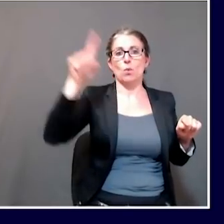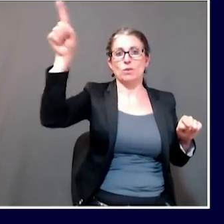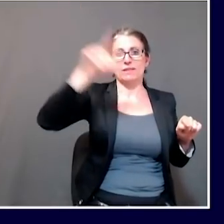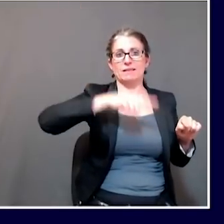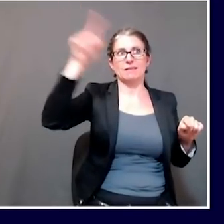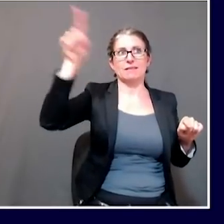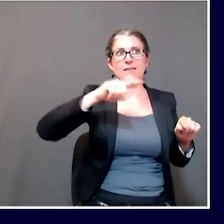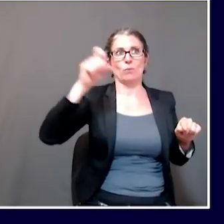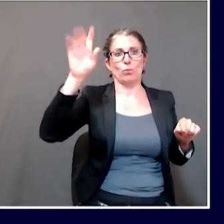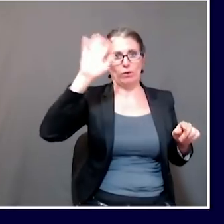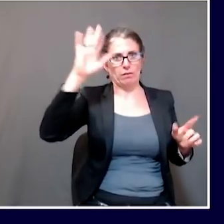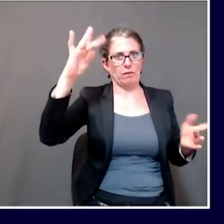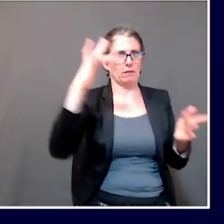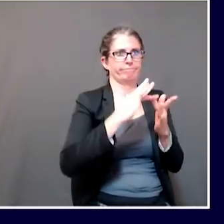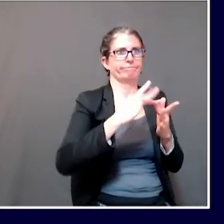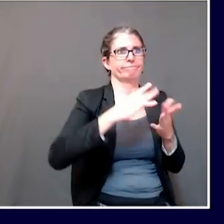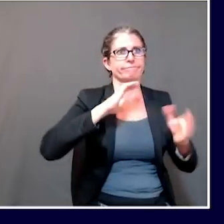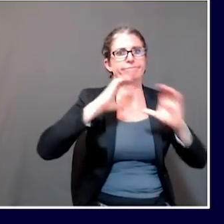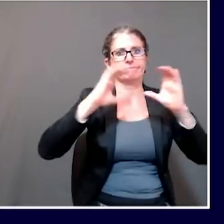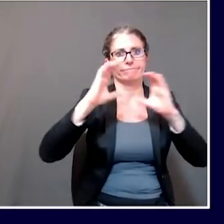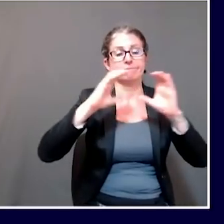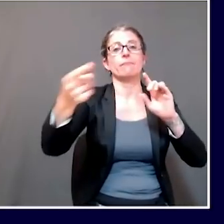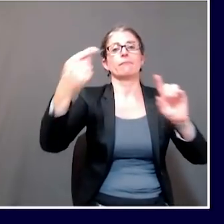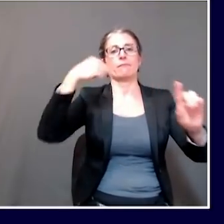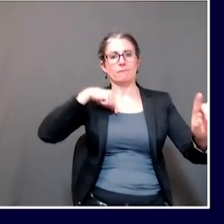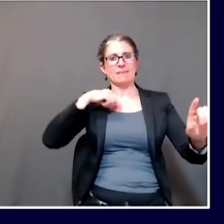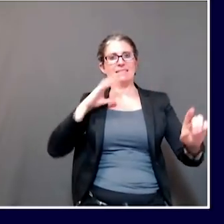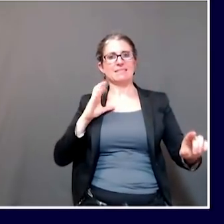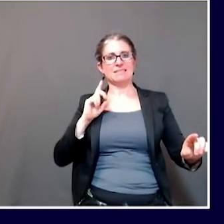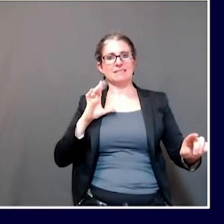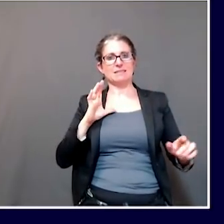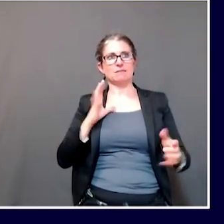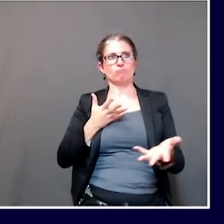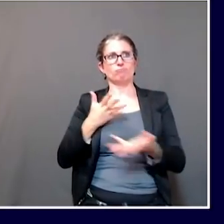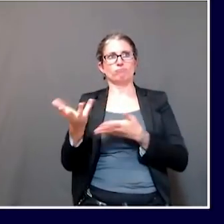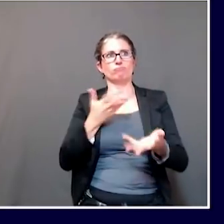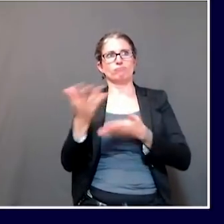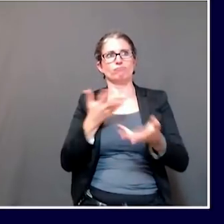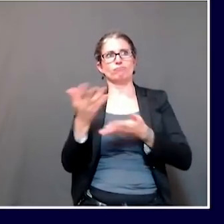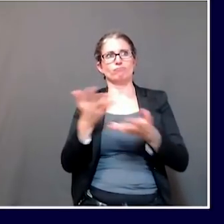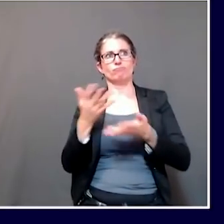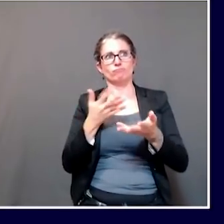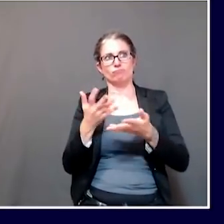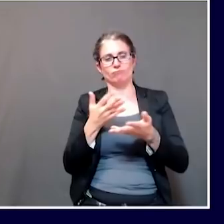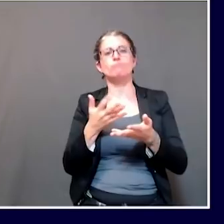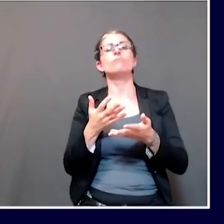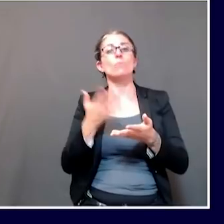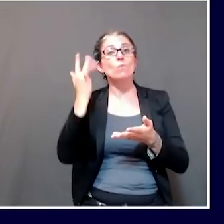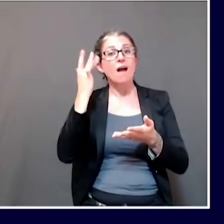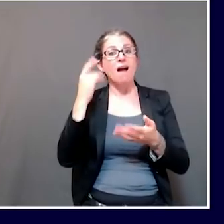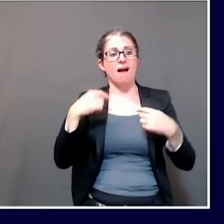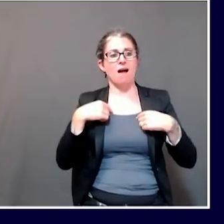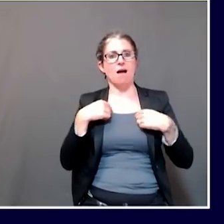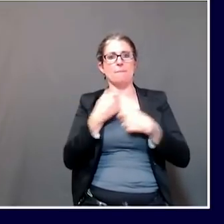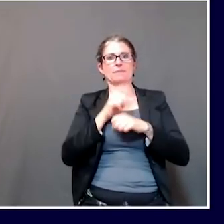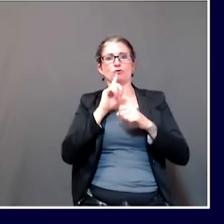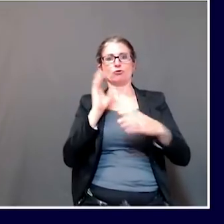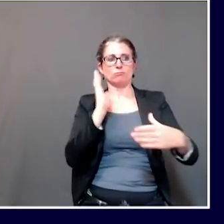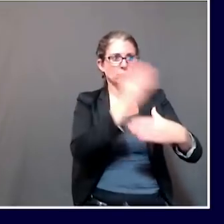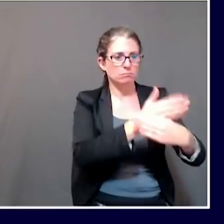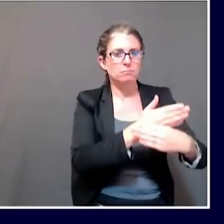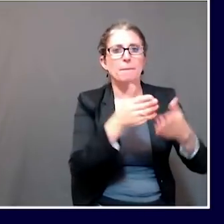liaison for schools to make sure that the public health intervention steps are being taken. That involves, at the classroom